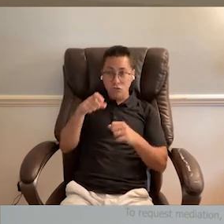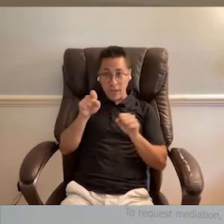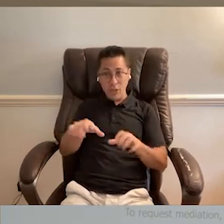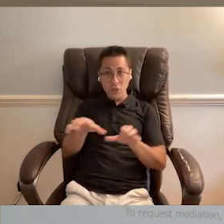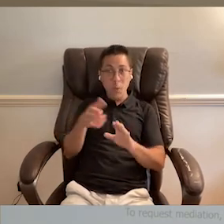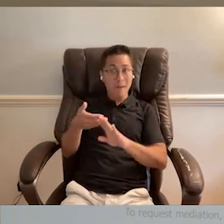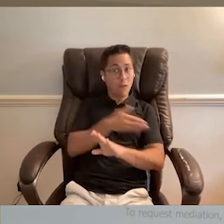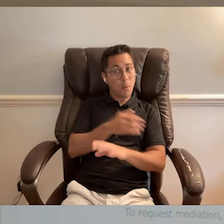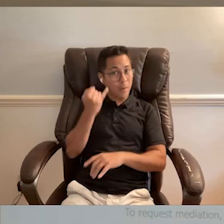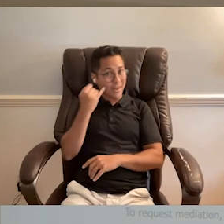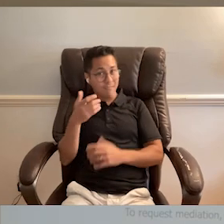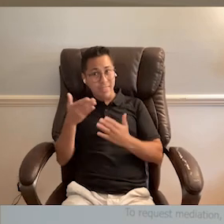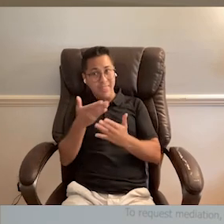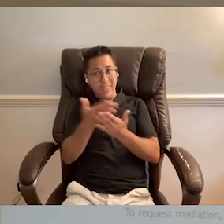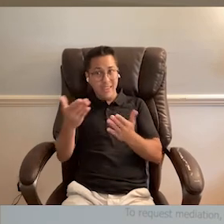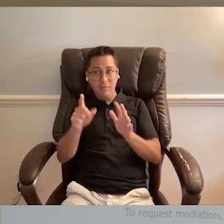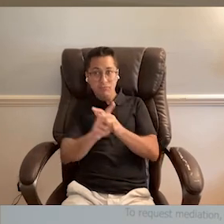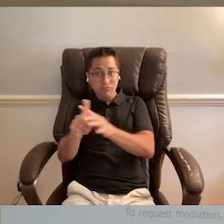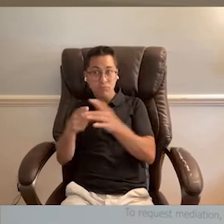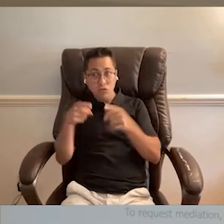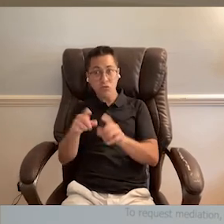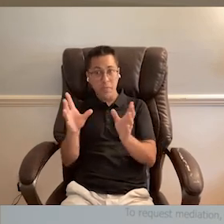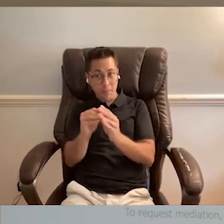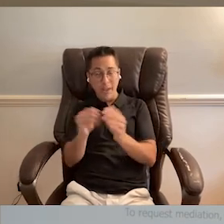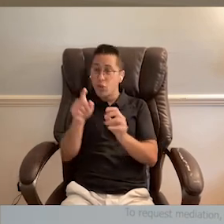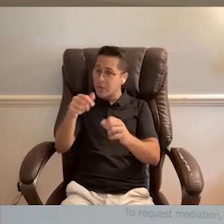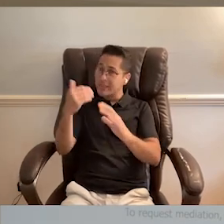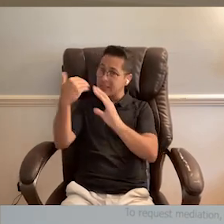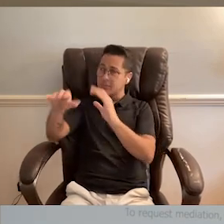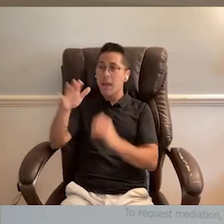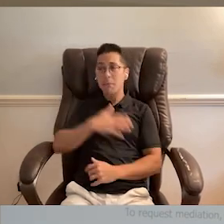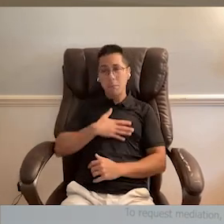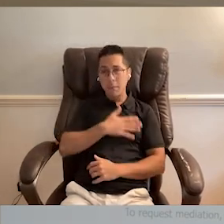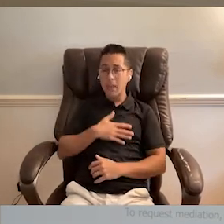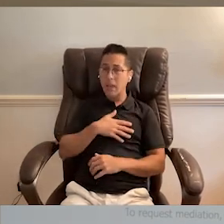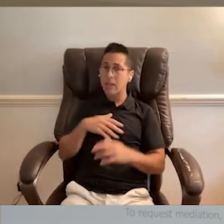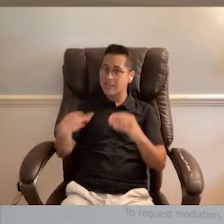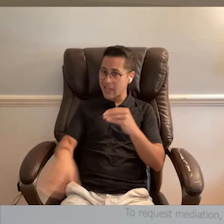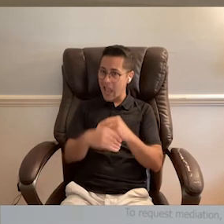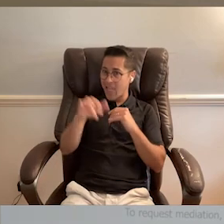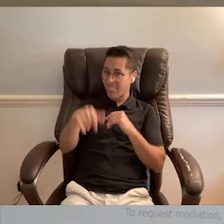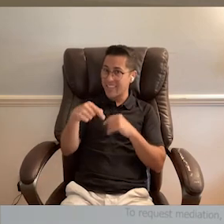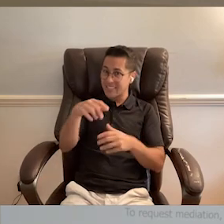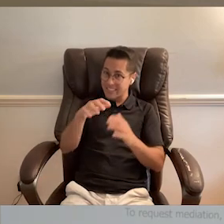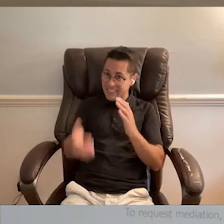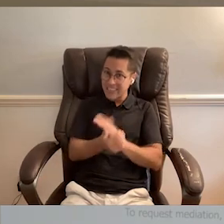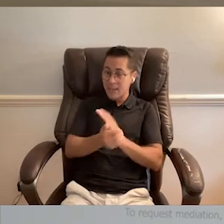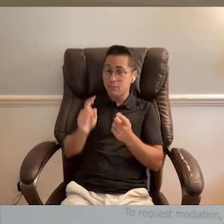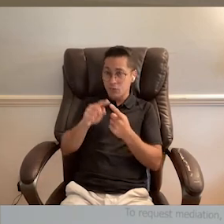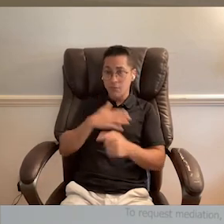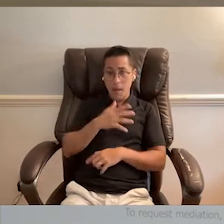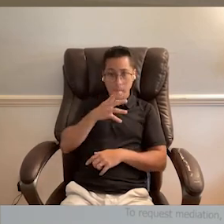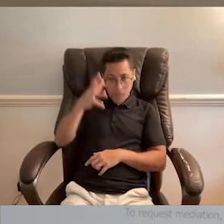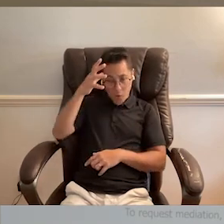in that IEP meeting, you can send an email and say, please drop this in as an addendum to my parental concerns. Yes,